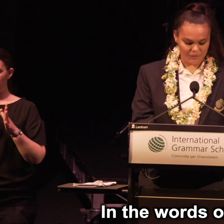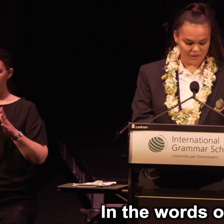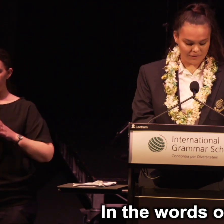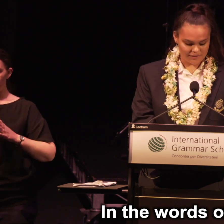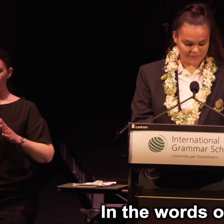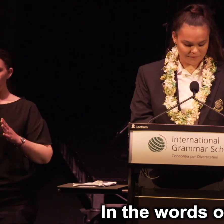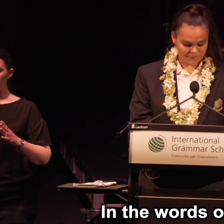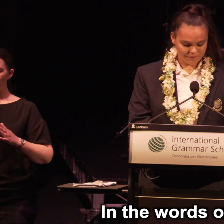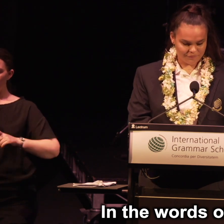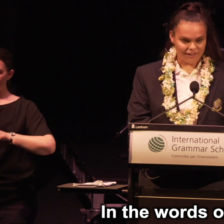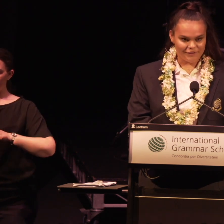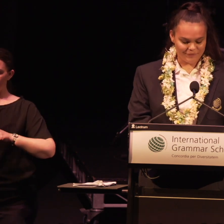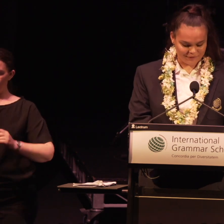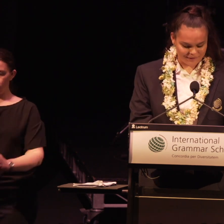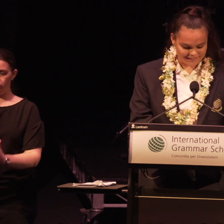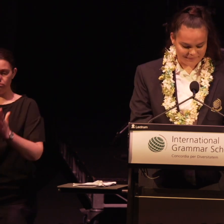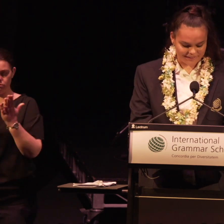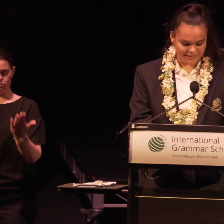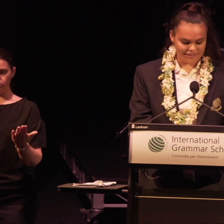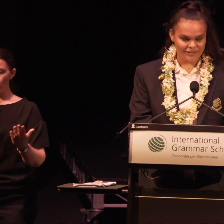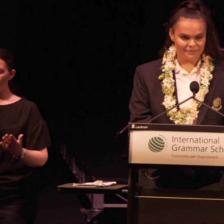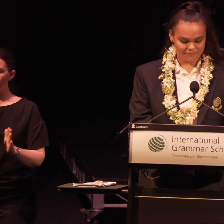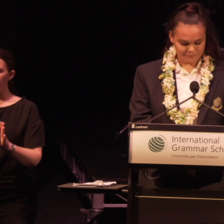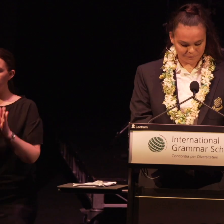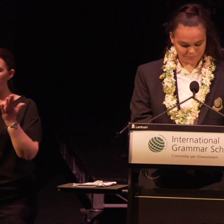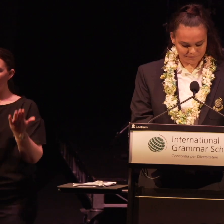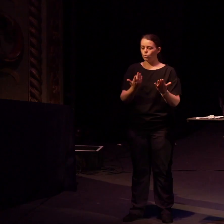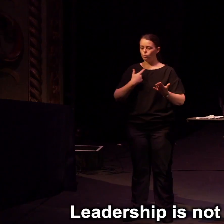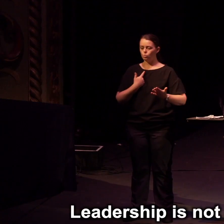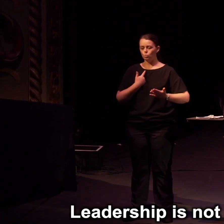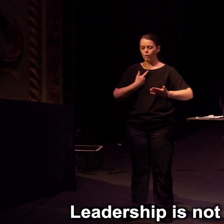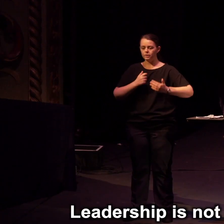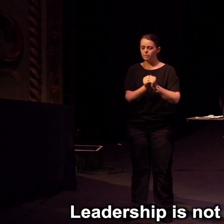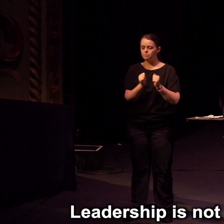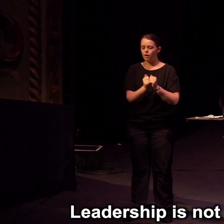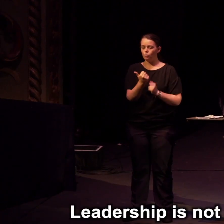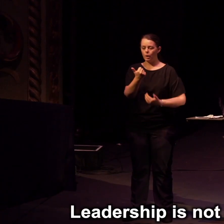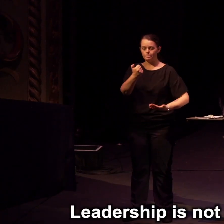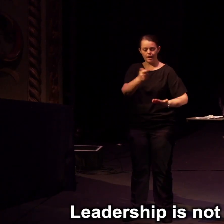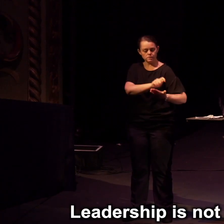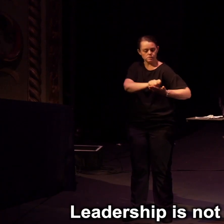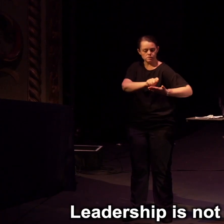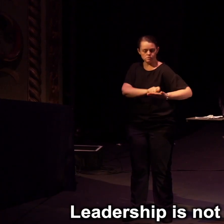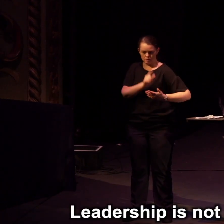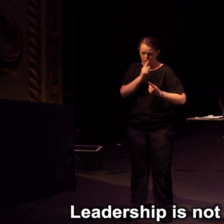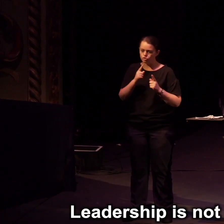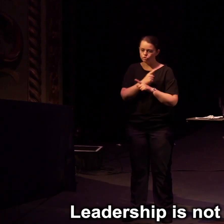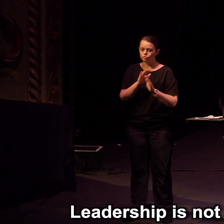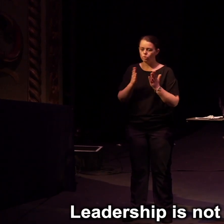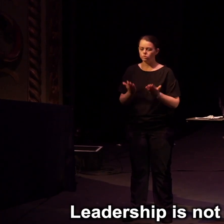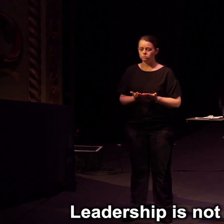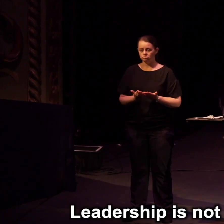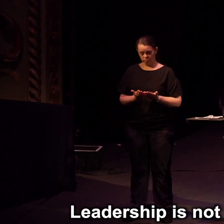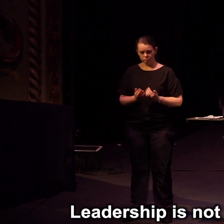child can change the world. I also want to quickly speak on leadership. Leadership is not a title, it's not a badge, and